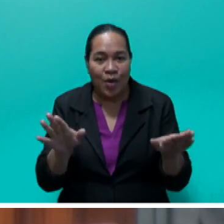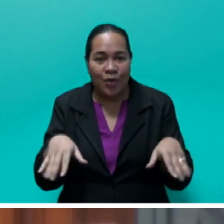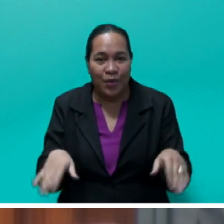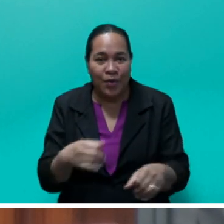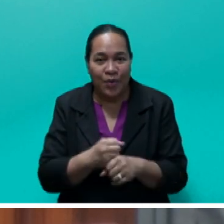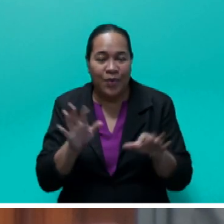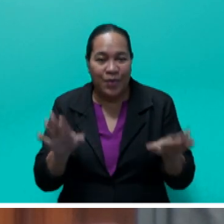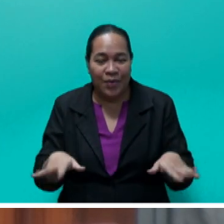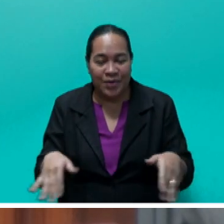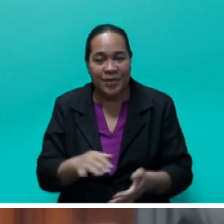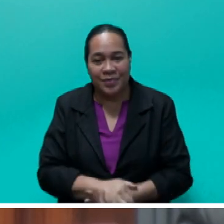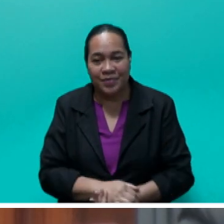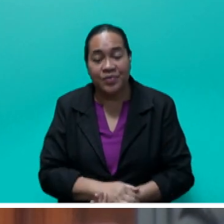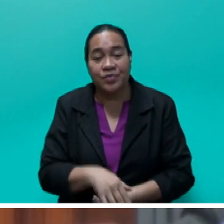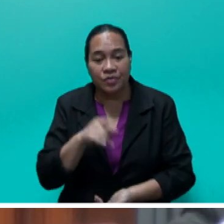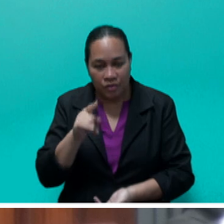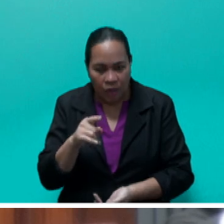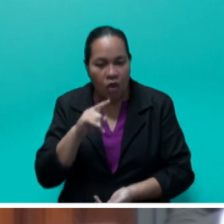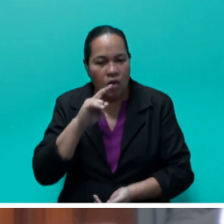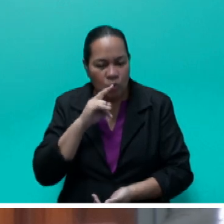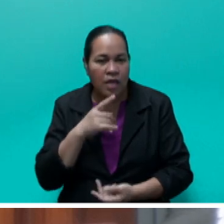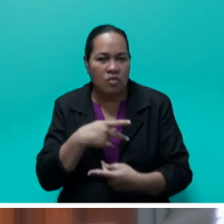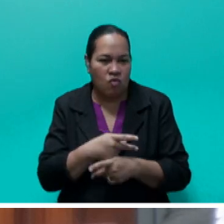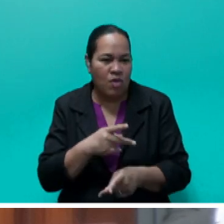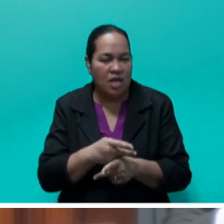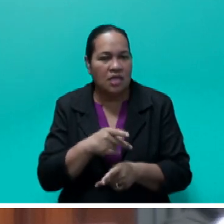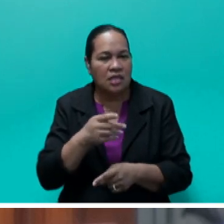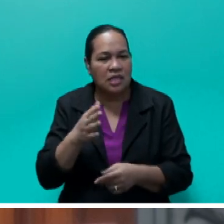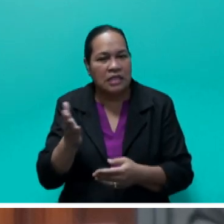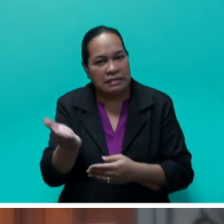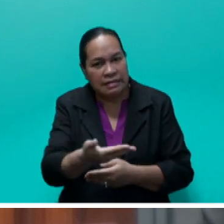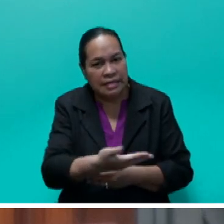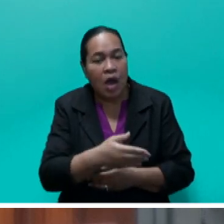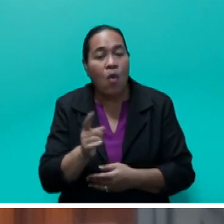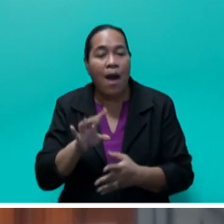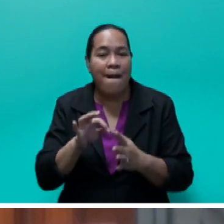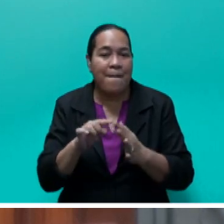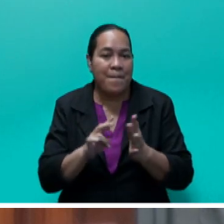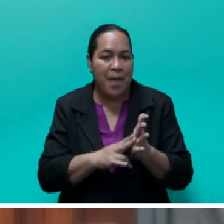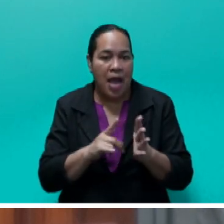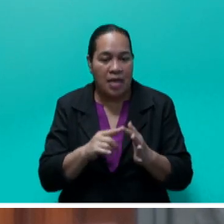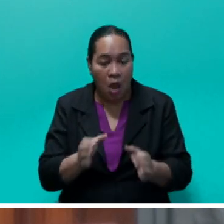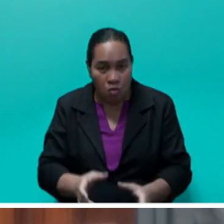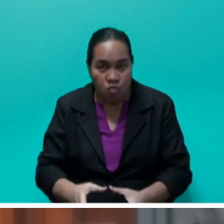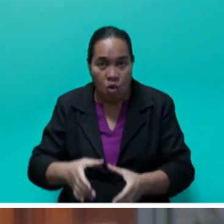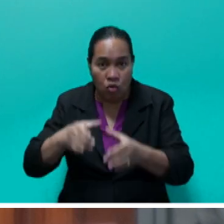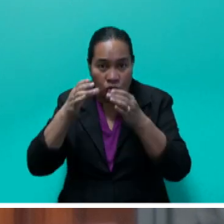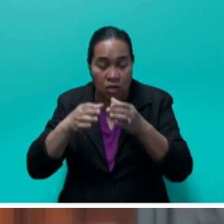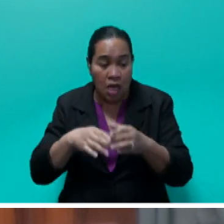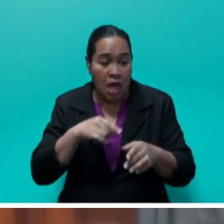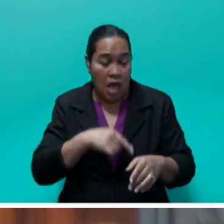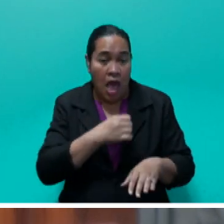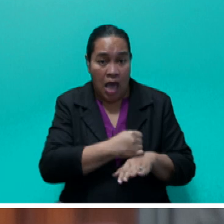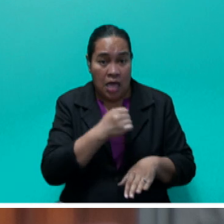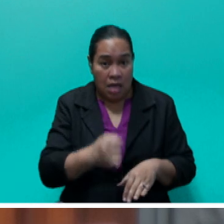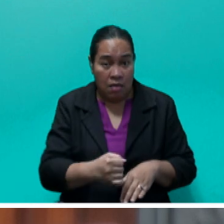Project in processing pine post. The Ministry has committed a total of $25,000 and